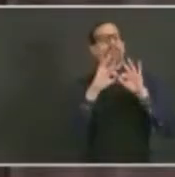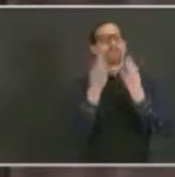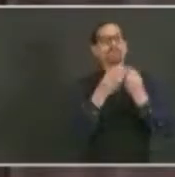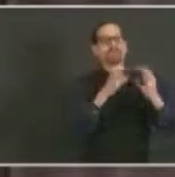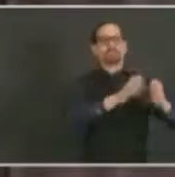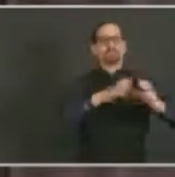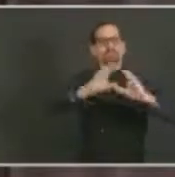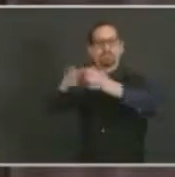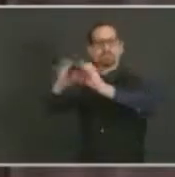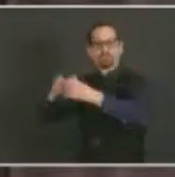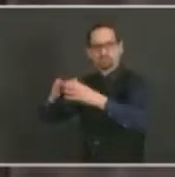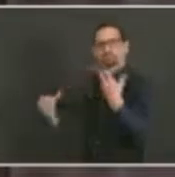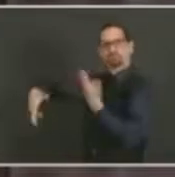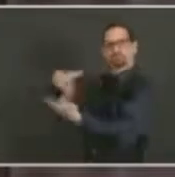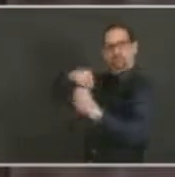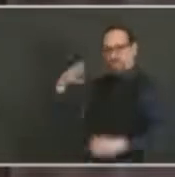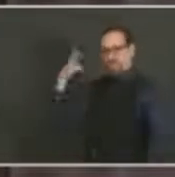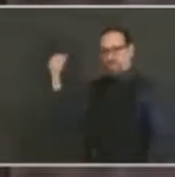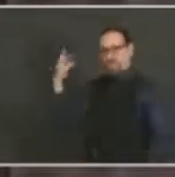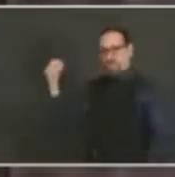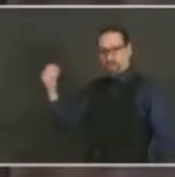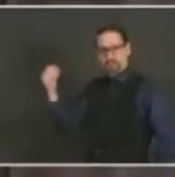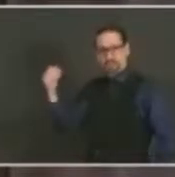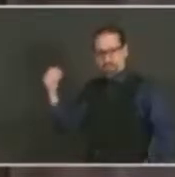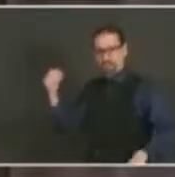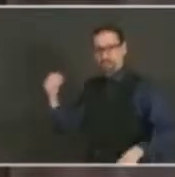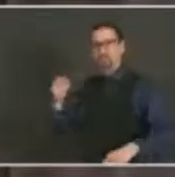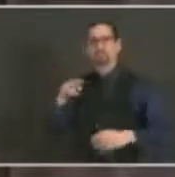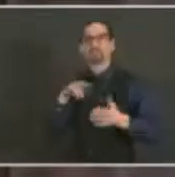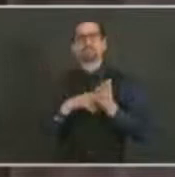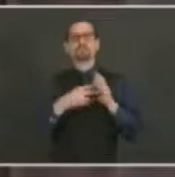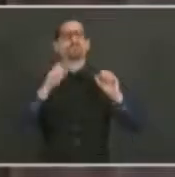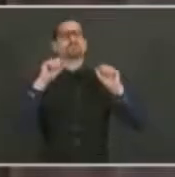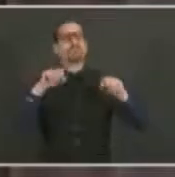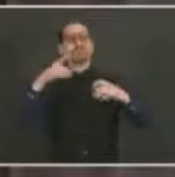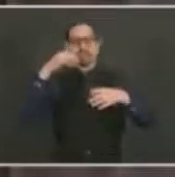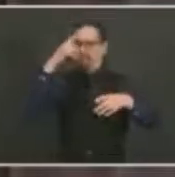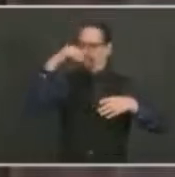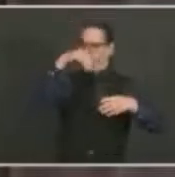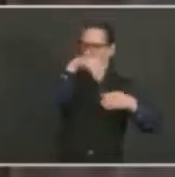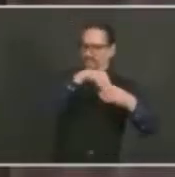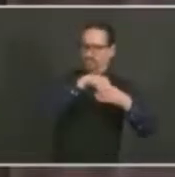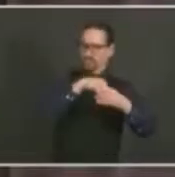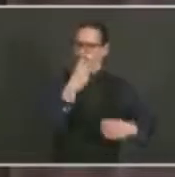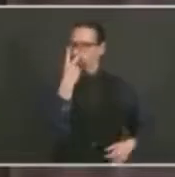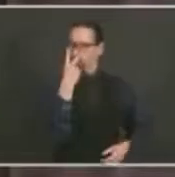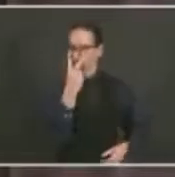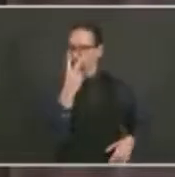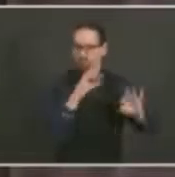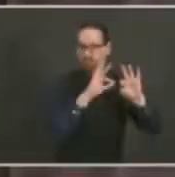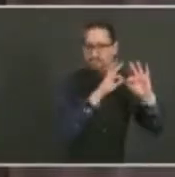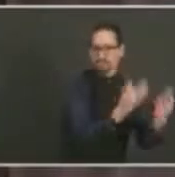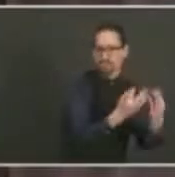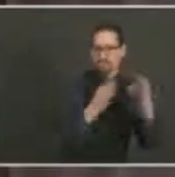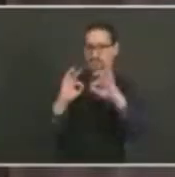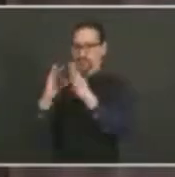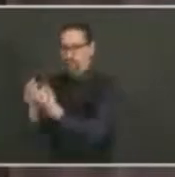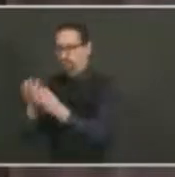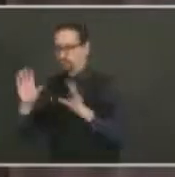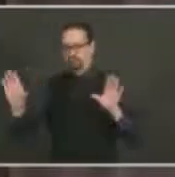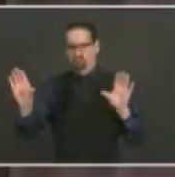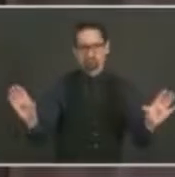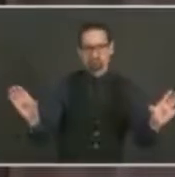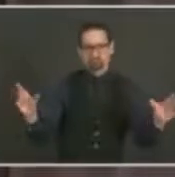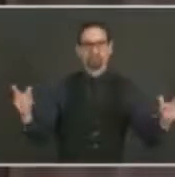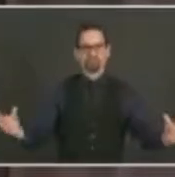households as 2 exclusive units together. It is also important to continue to wear a